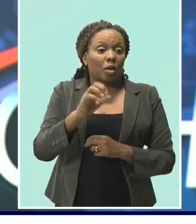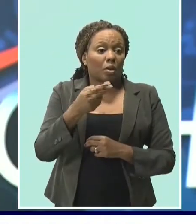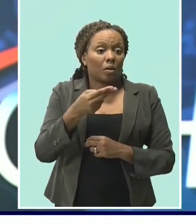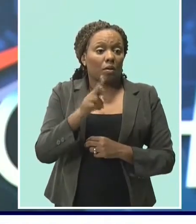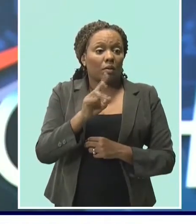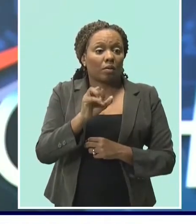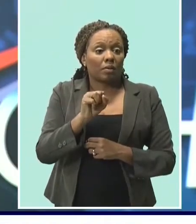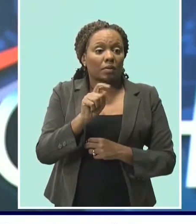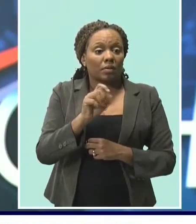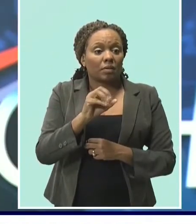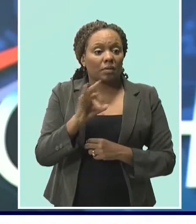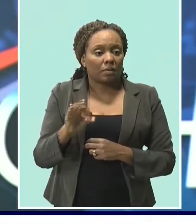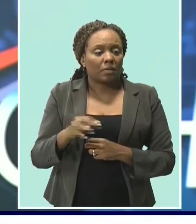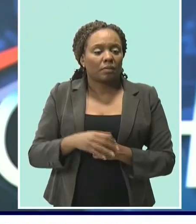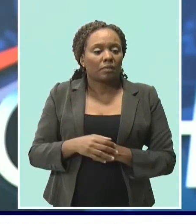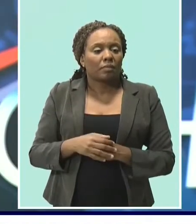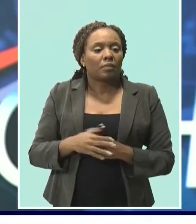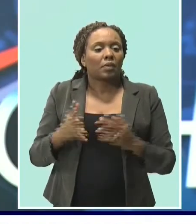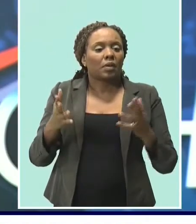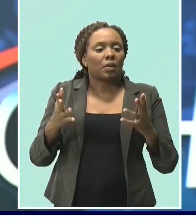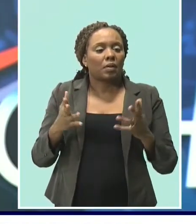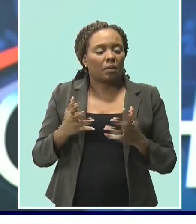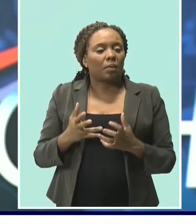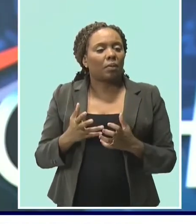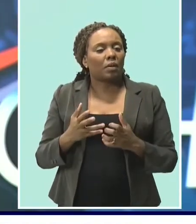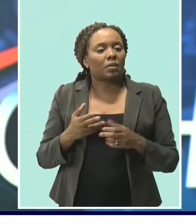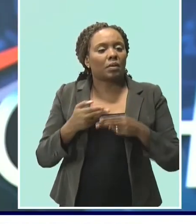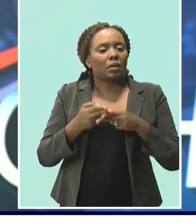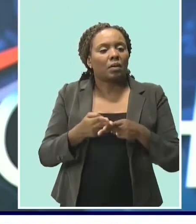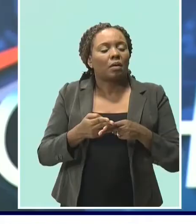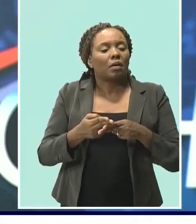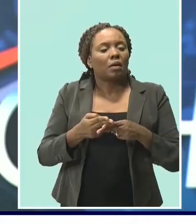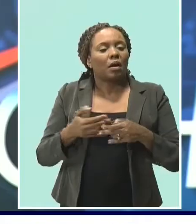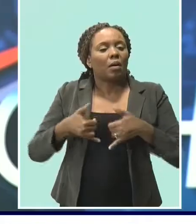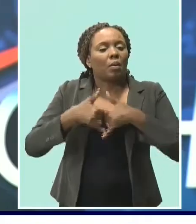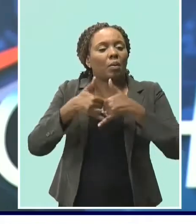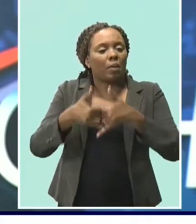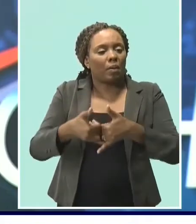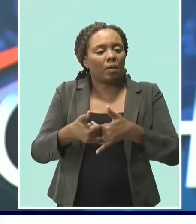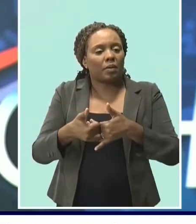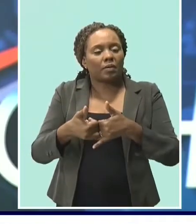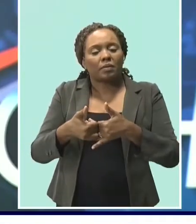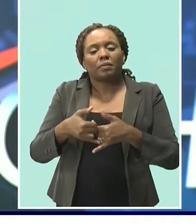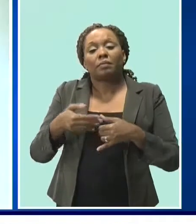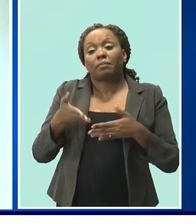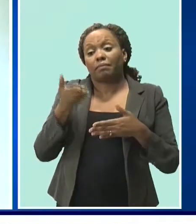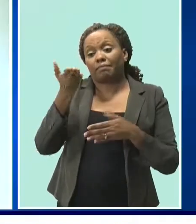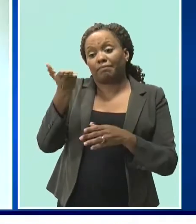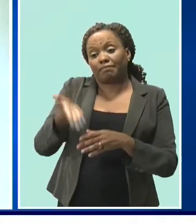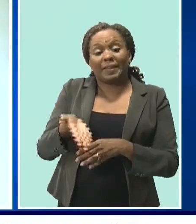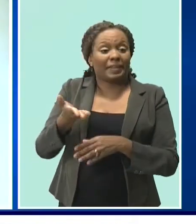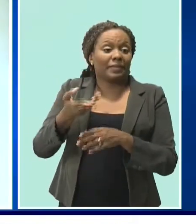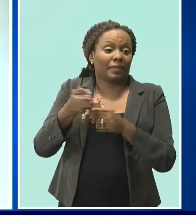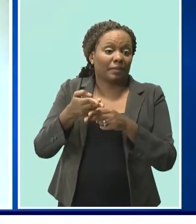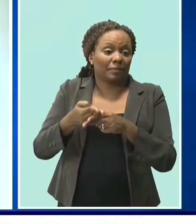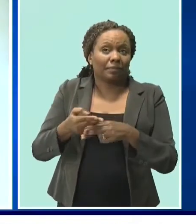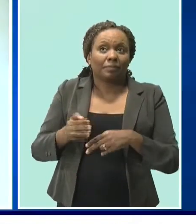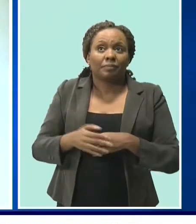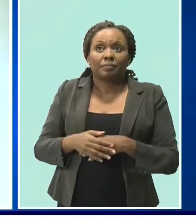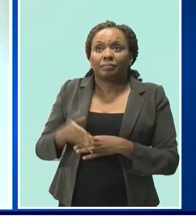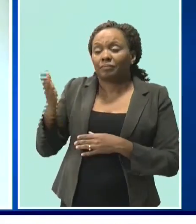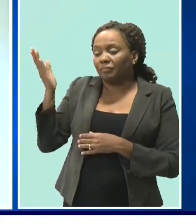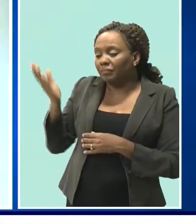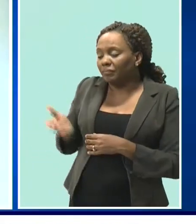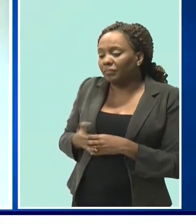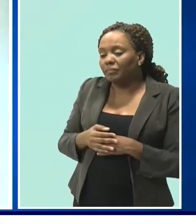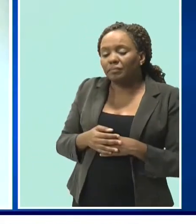Joseph, says there is a proposal to name the Rookie of the Year award after him. Which means once we come to a final